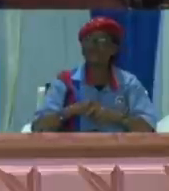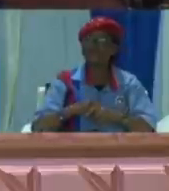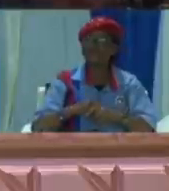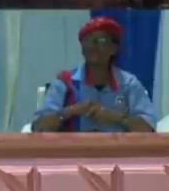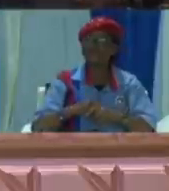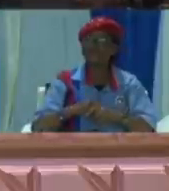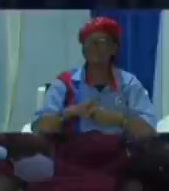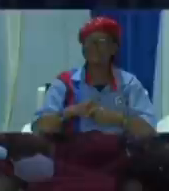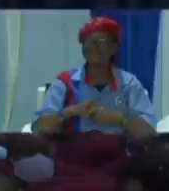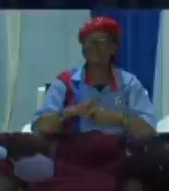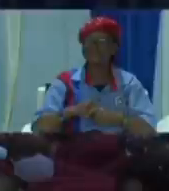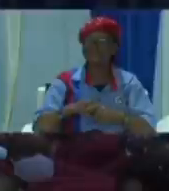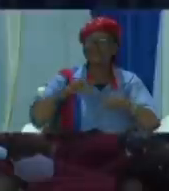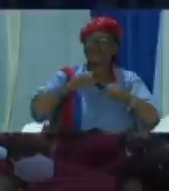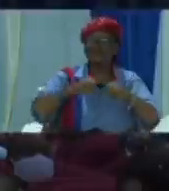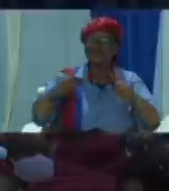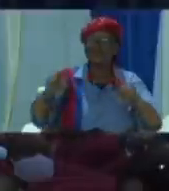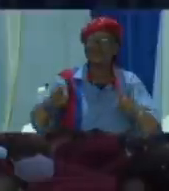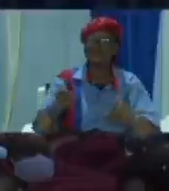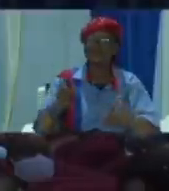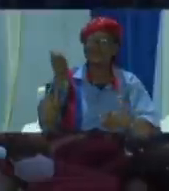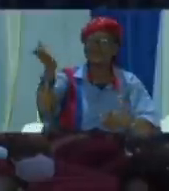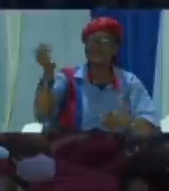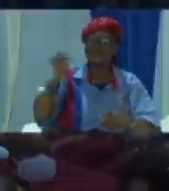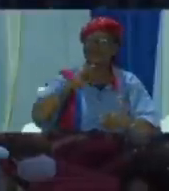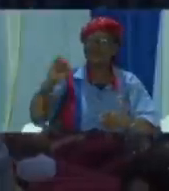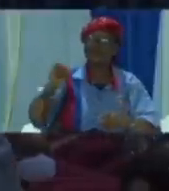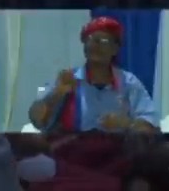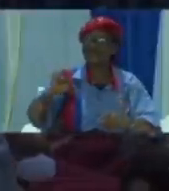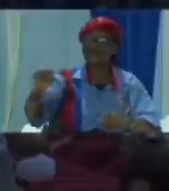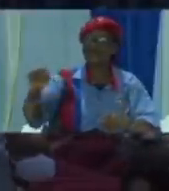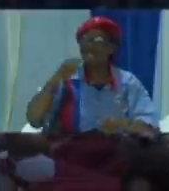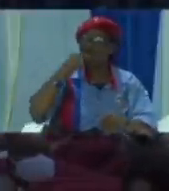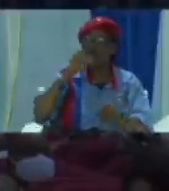But there is a covenant between me and my God. I